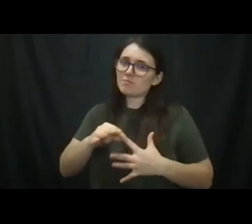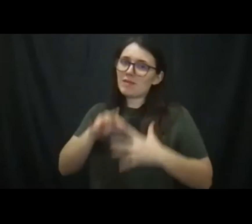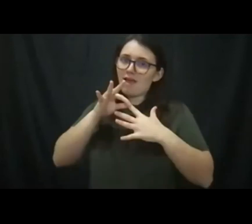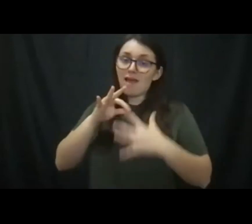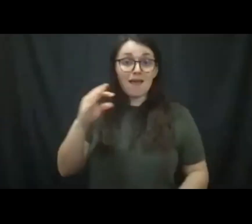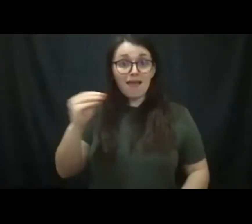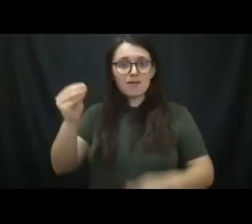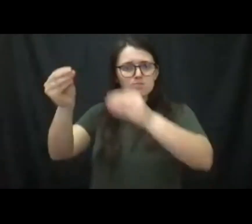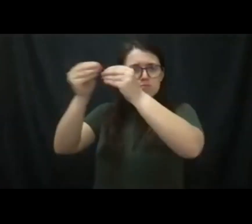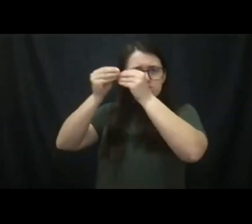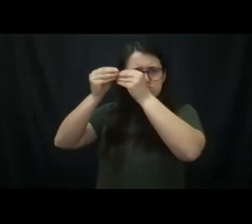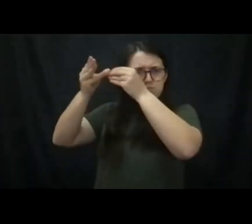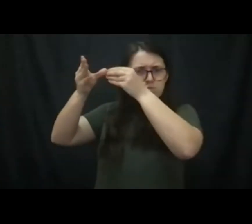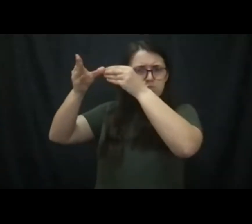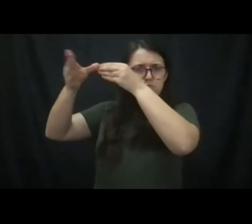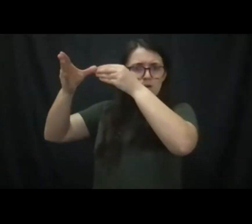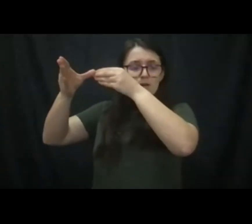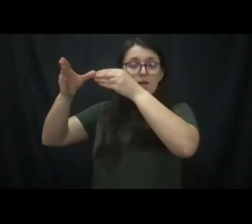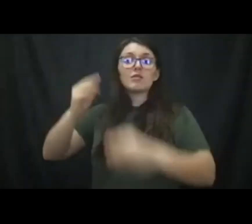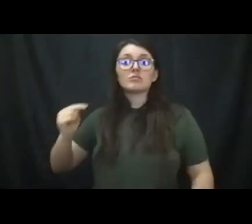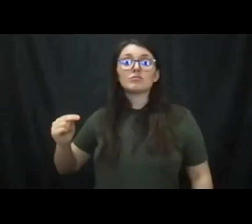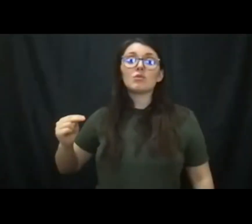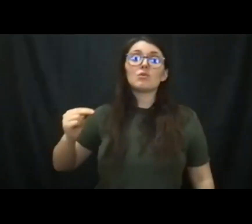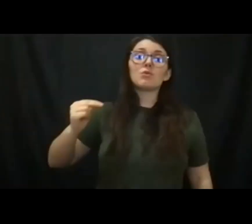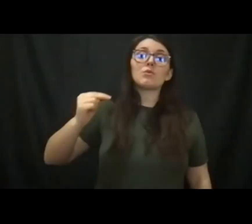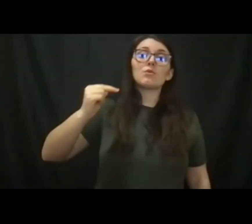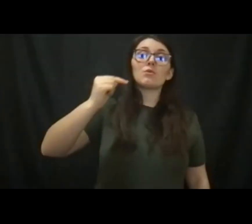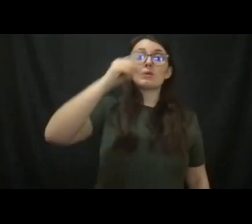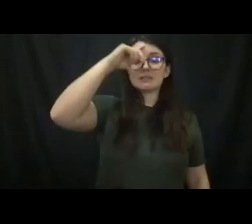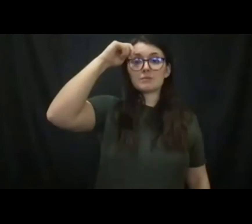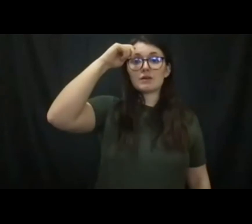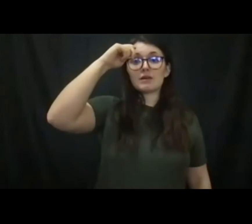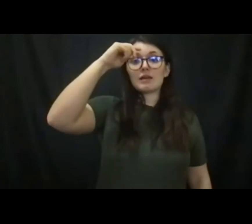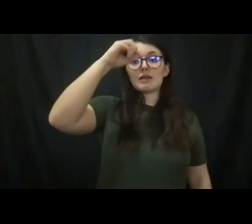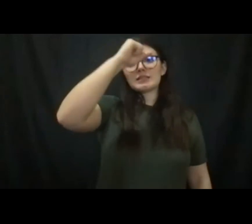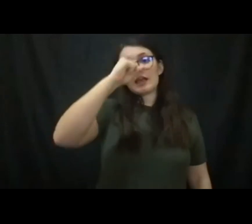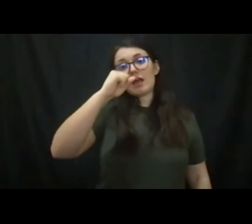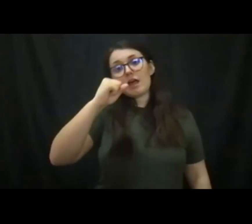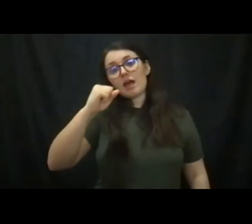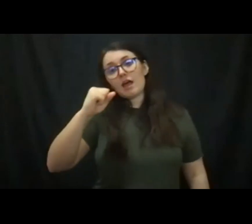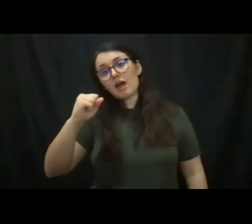Every winter they travel south, and every summer they head north, and they always know the way.